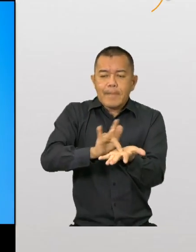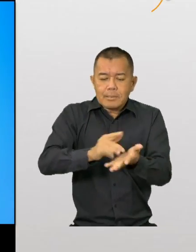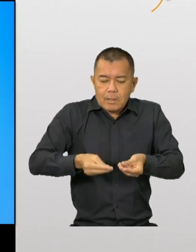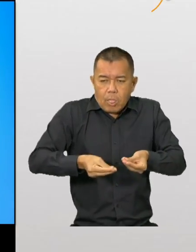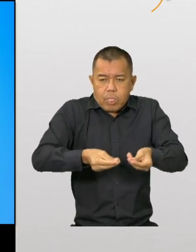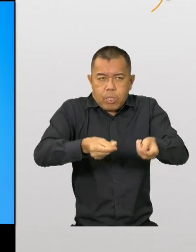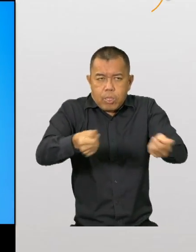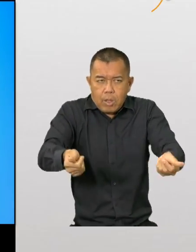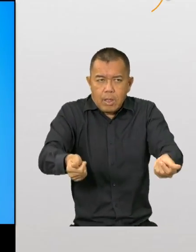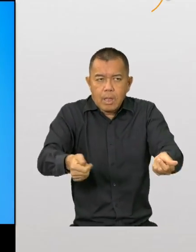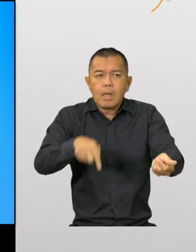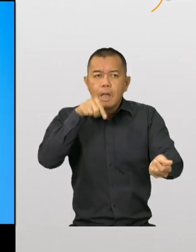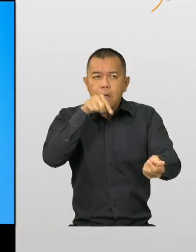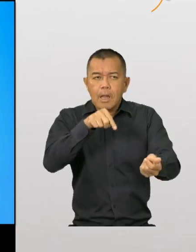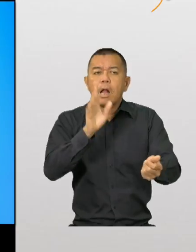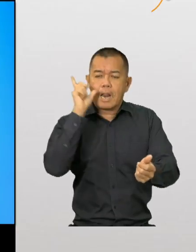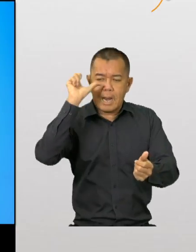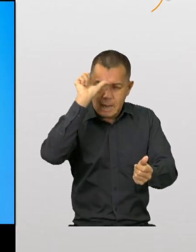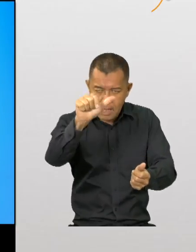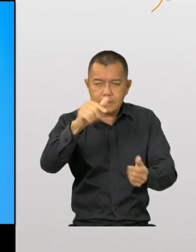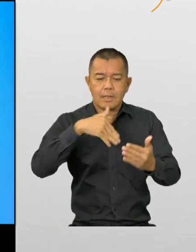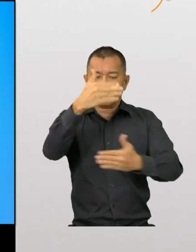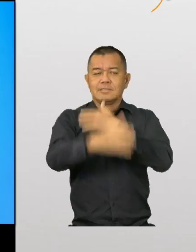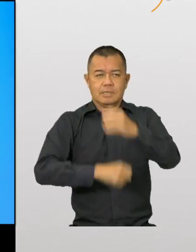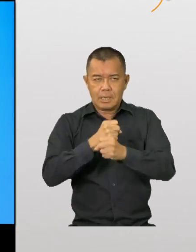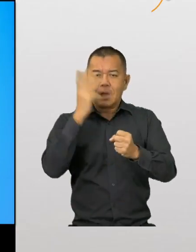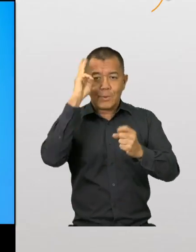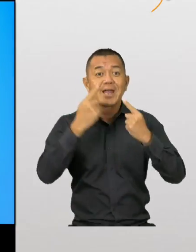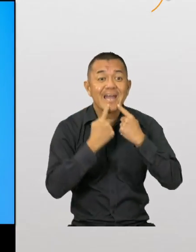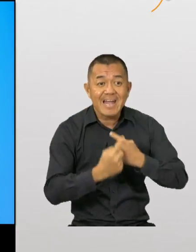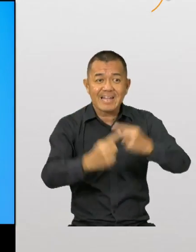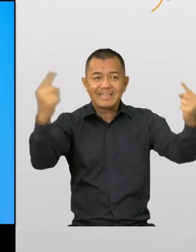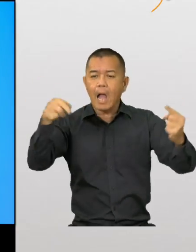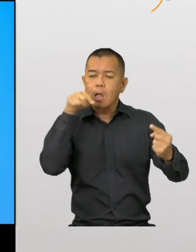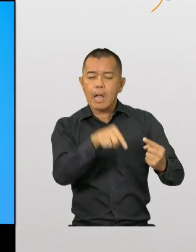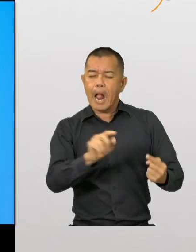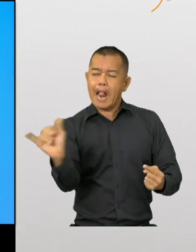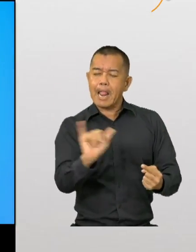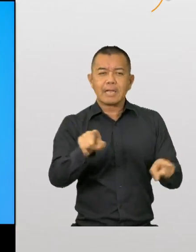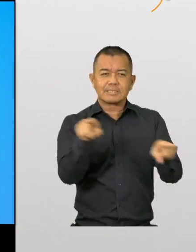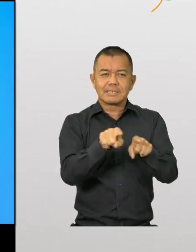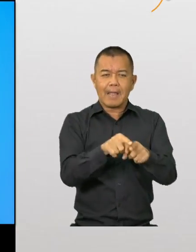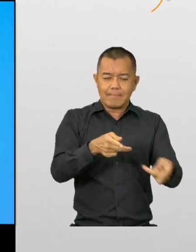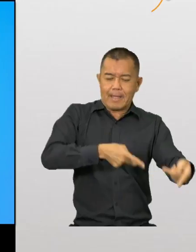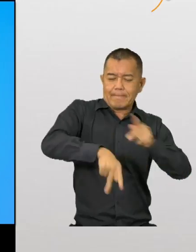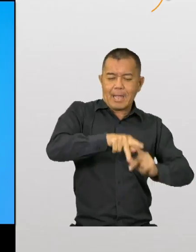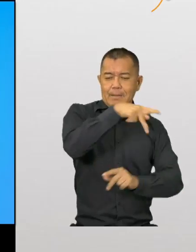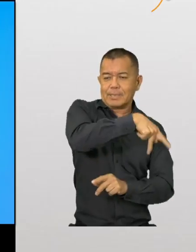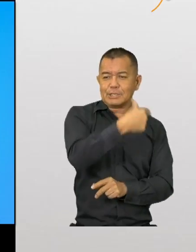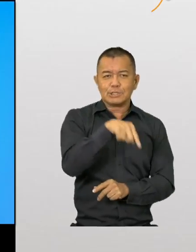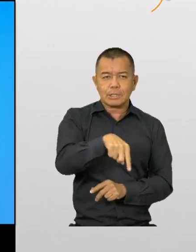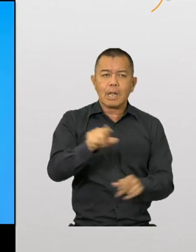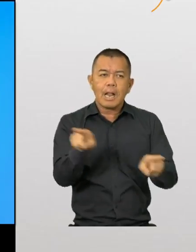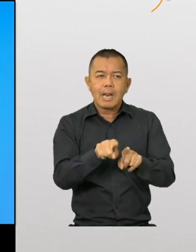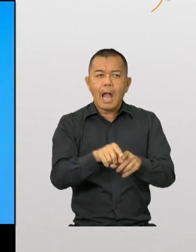the details next year, but it'll cover similar areas like the PG package. For example, outpatient subsidies, MediSave top-ups, MediShield